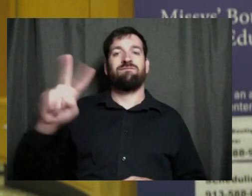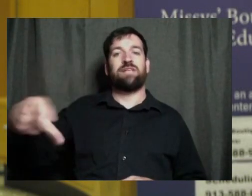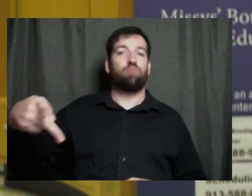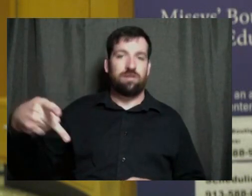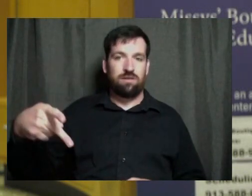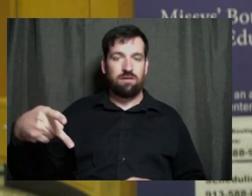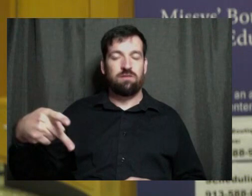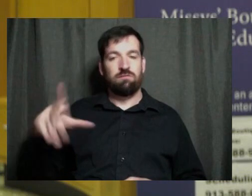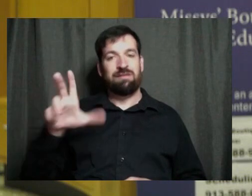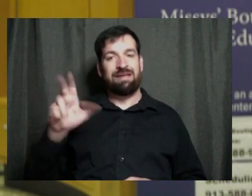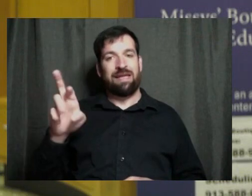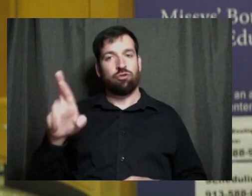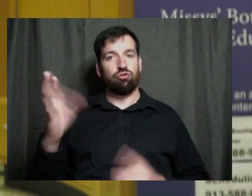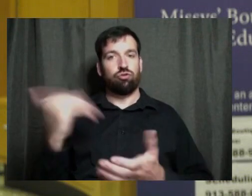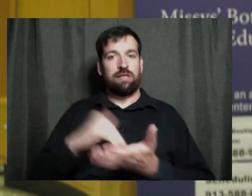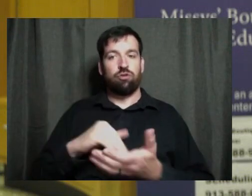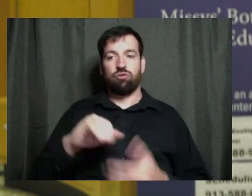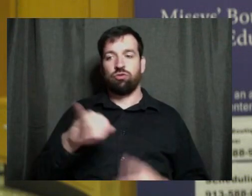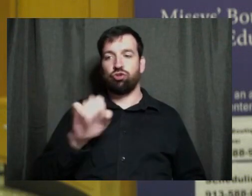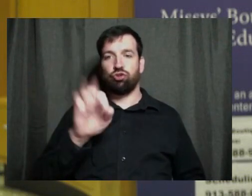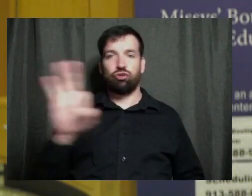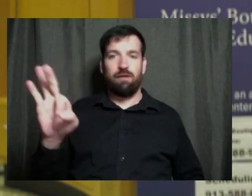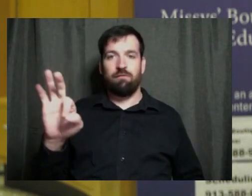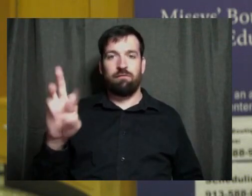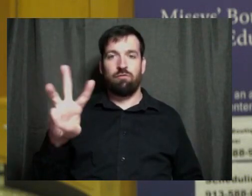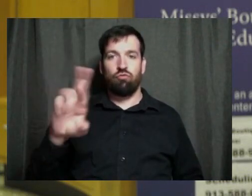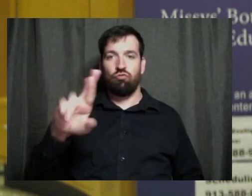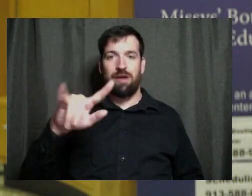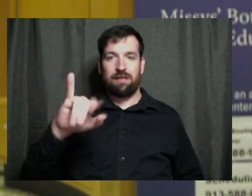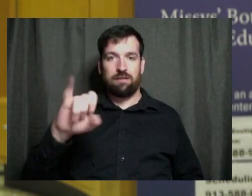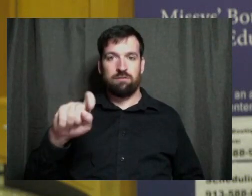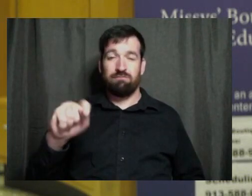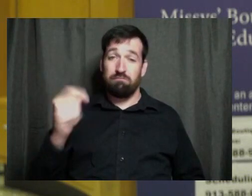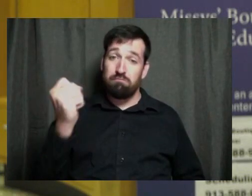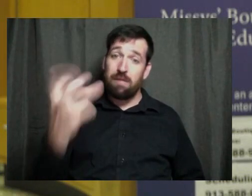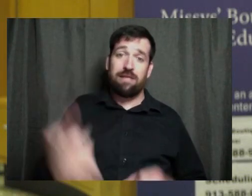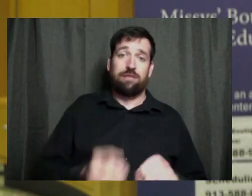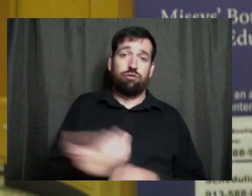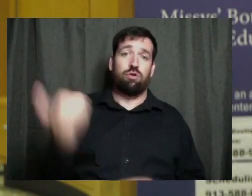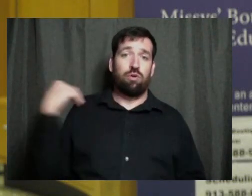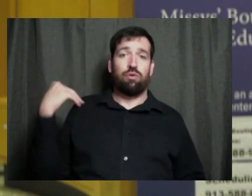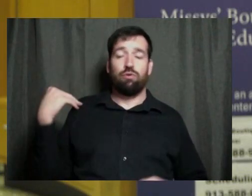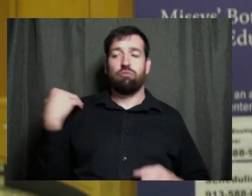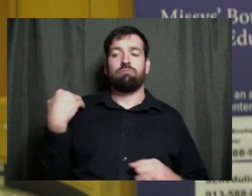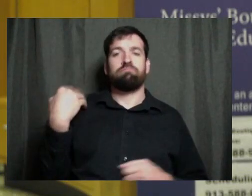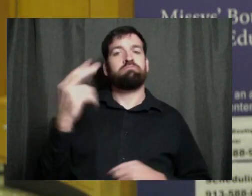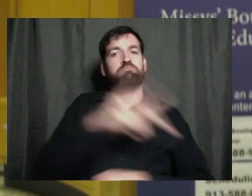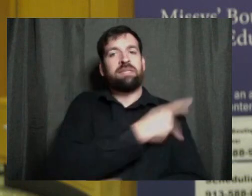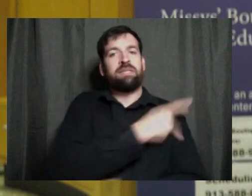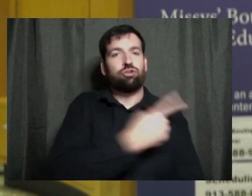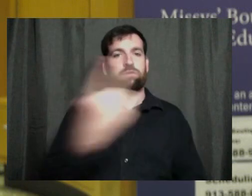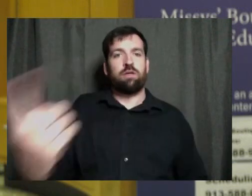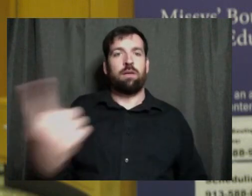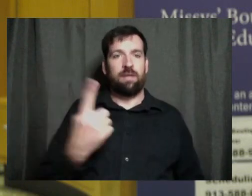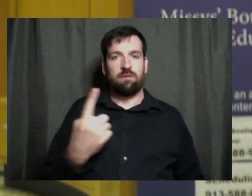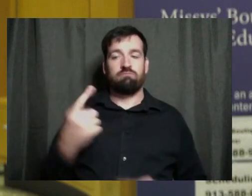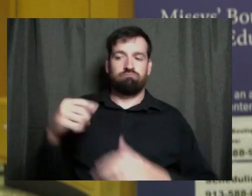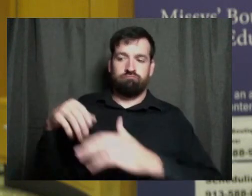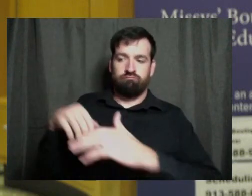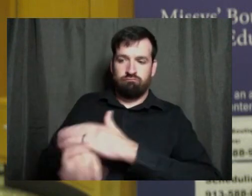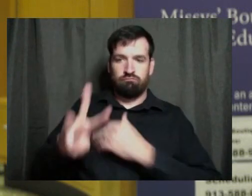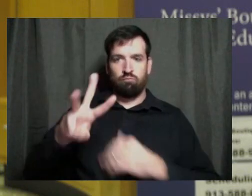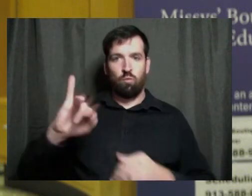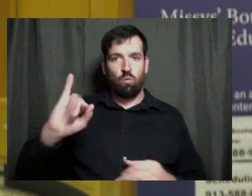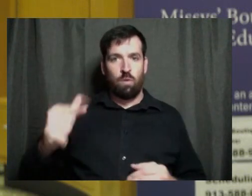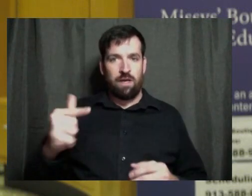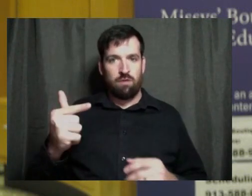Wright. Many years ago, we had a patient come in, and she went into the wig room, which is